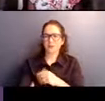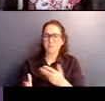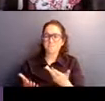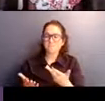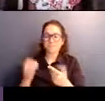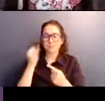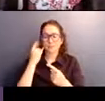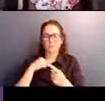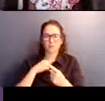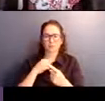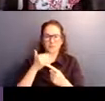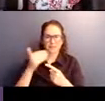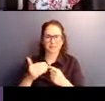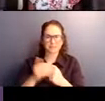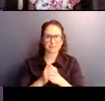we move on to the next slide.